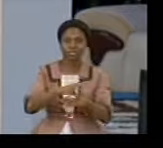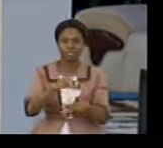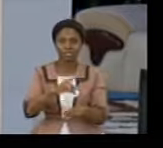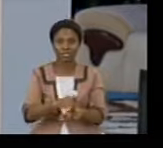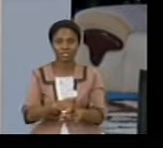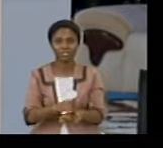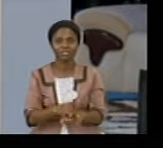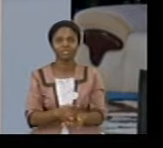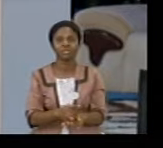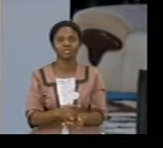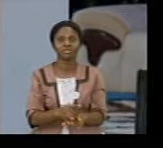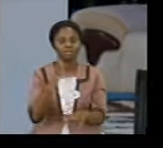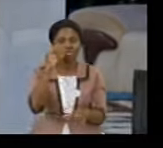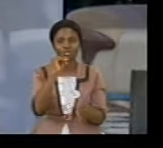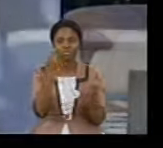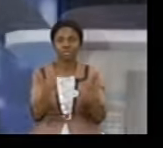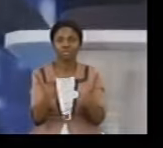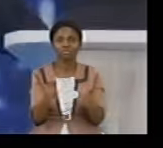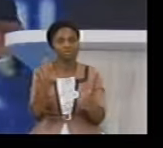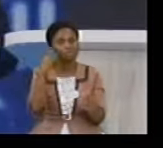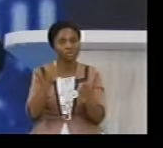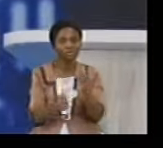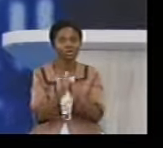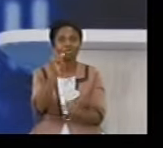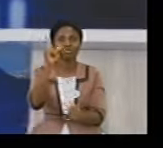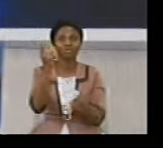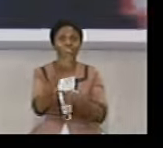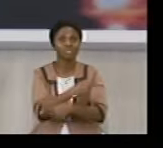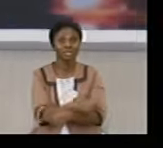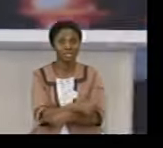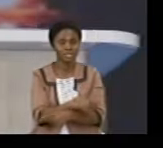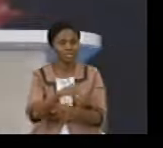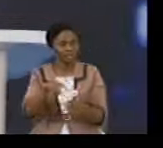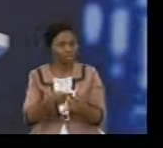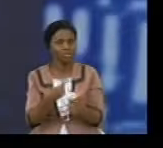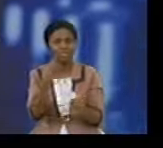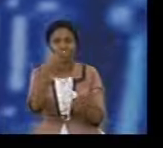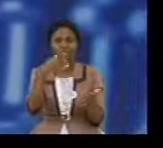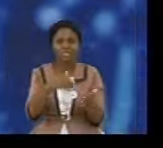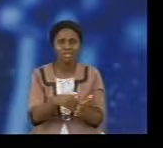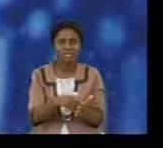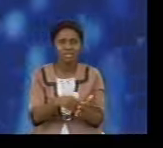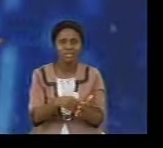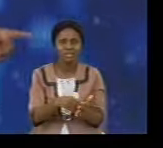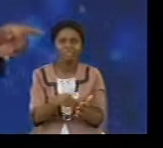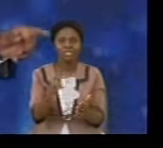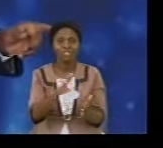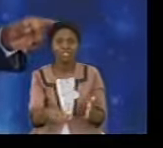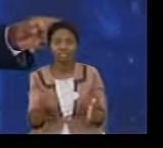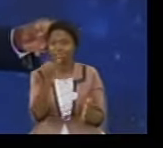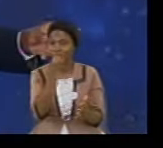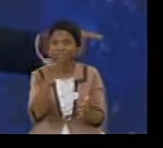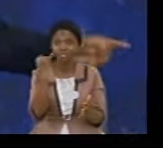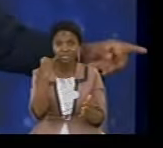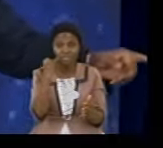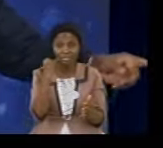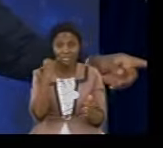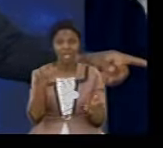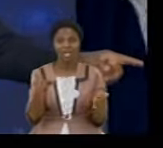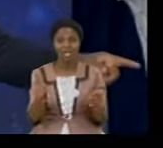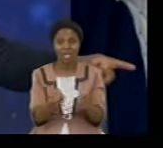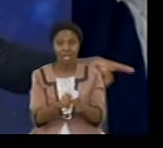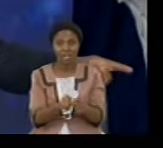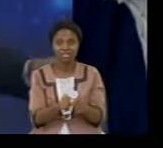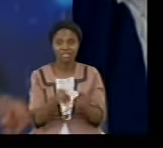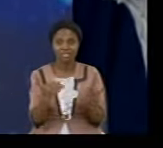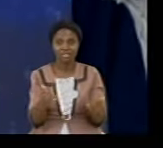take place for almost a day. Them who, them, the children of Israel, as now Caleb,